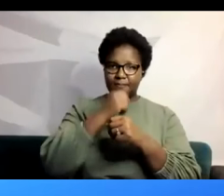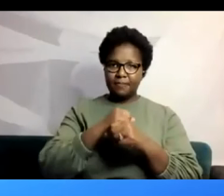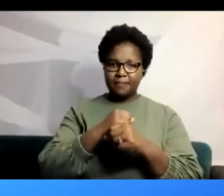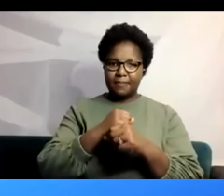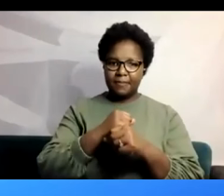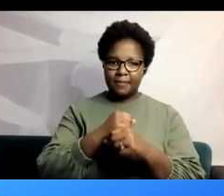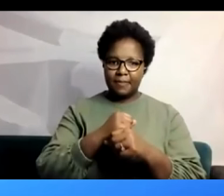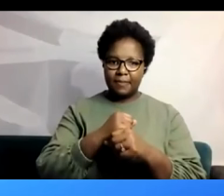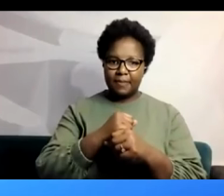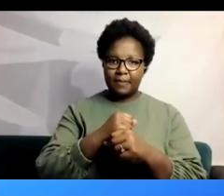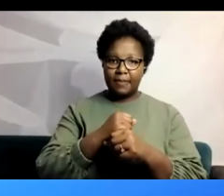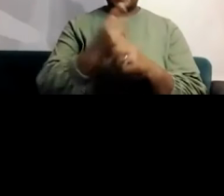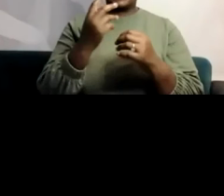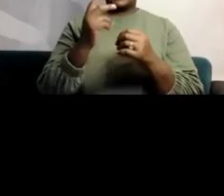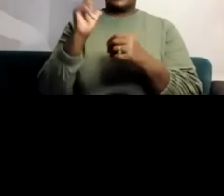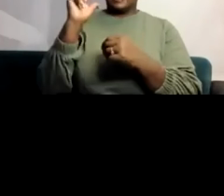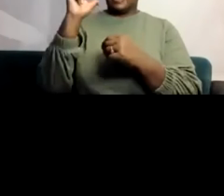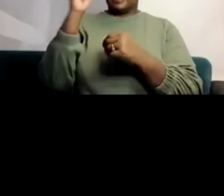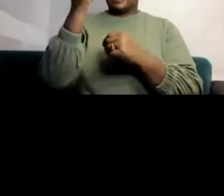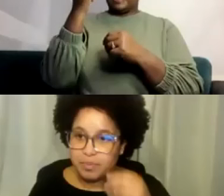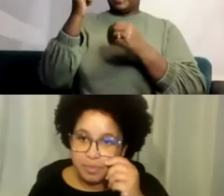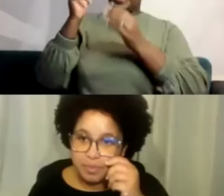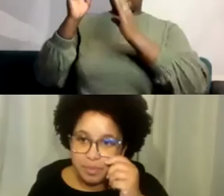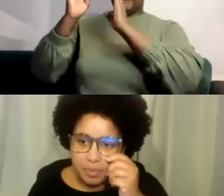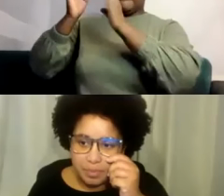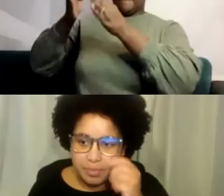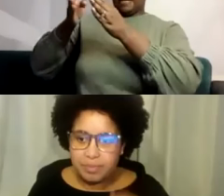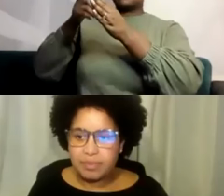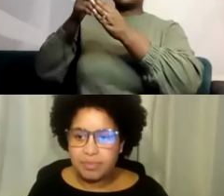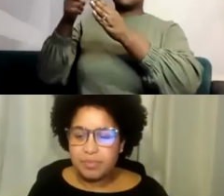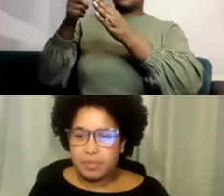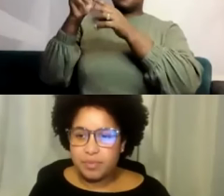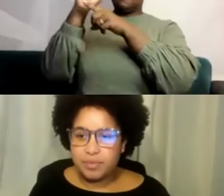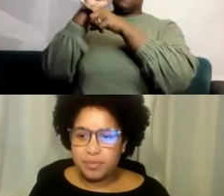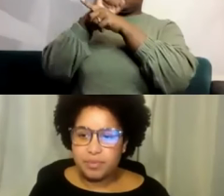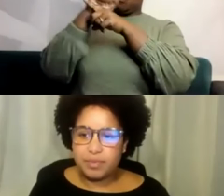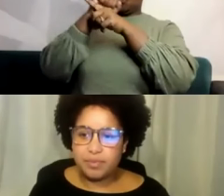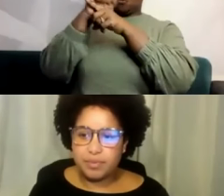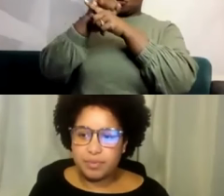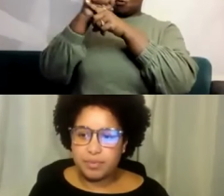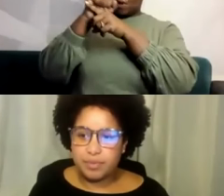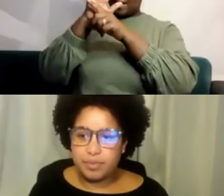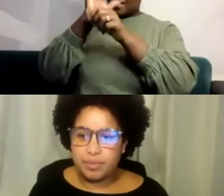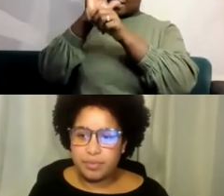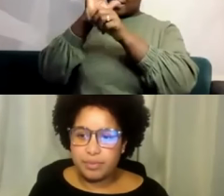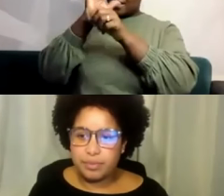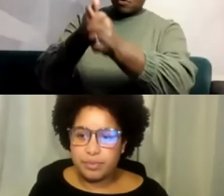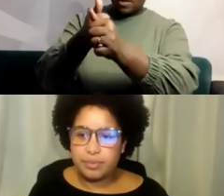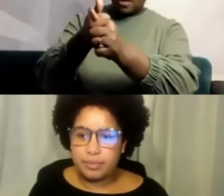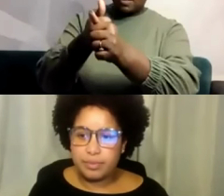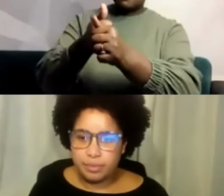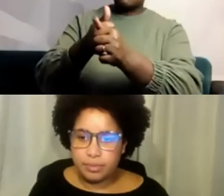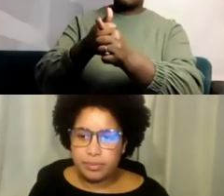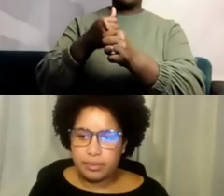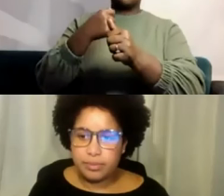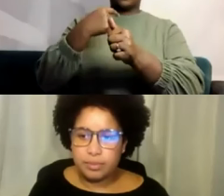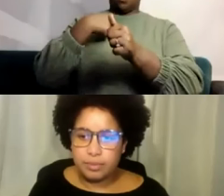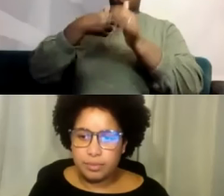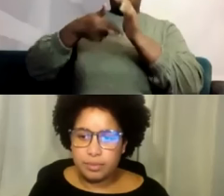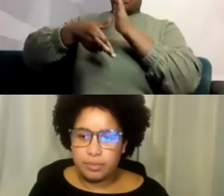The third phase is tracking and training, where we review what we have learned and identify needed